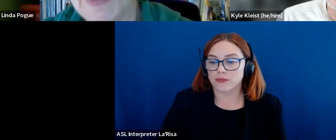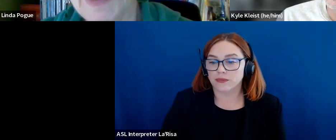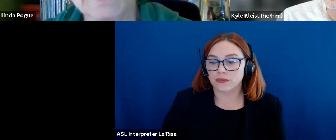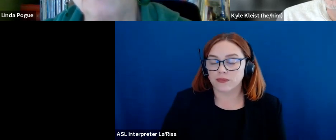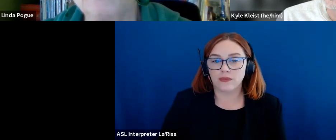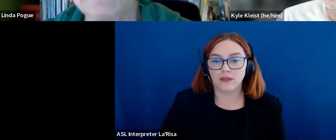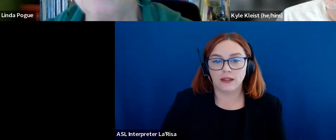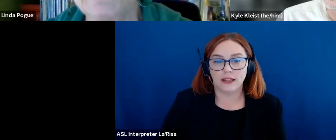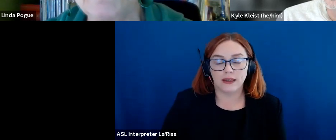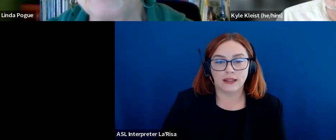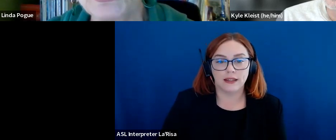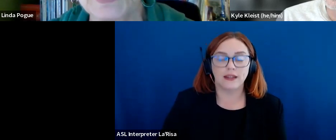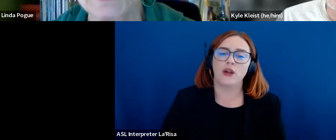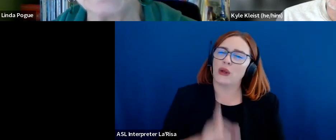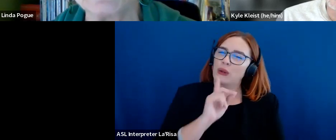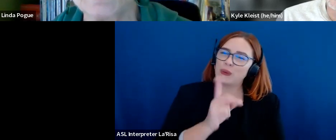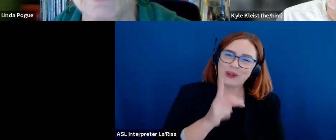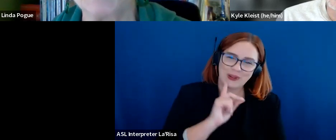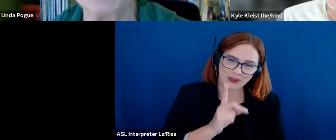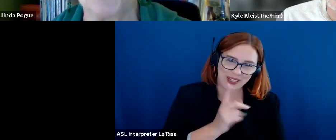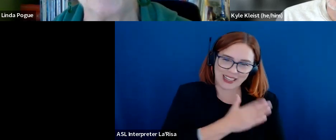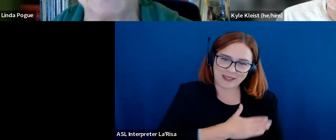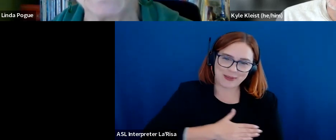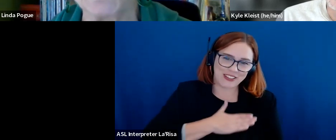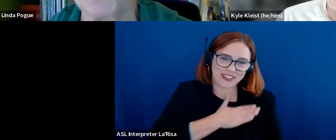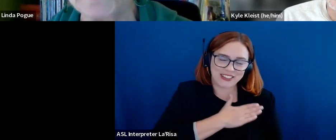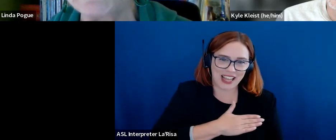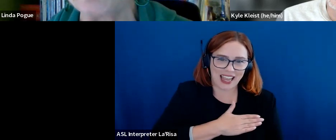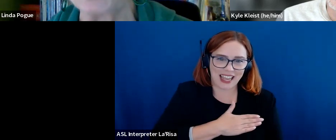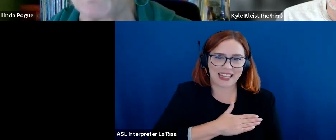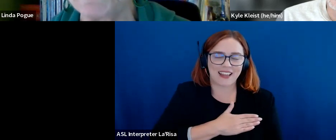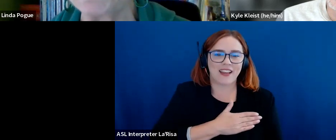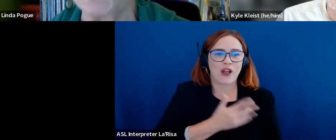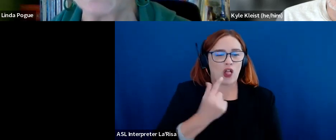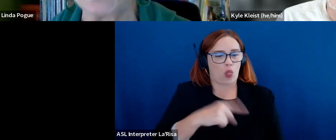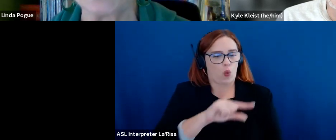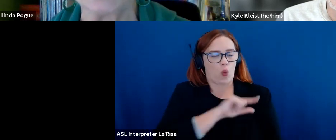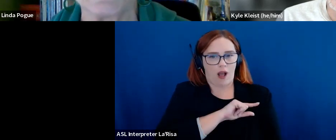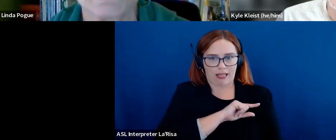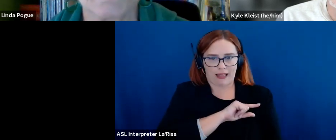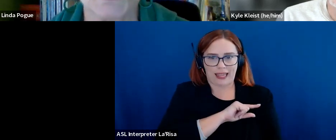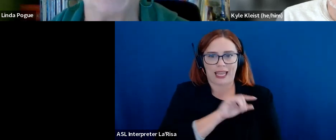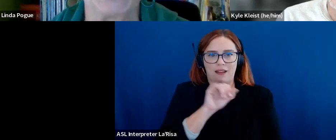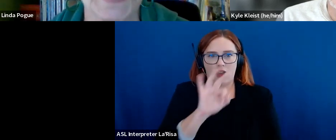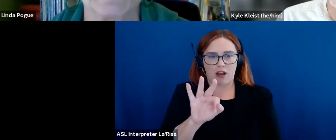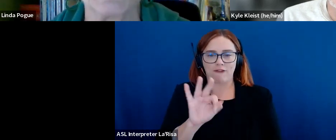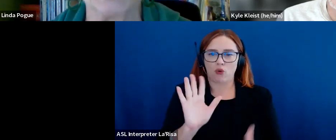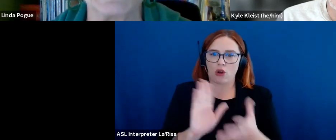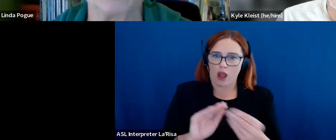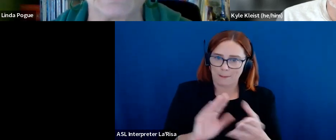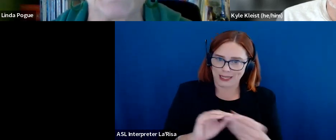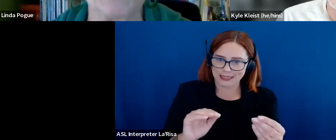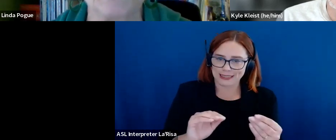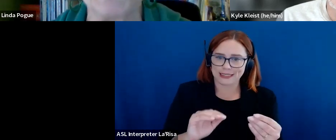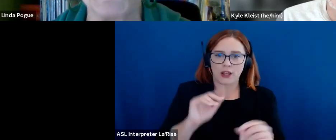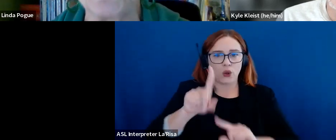I have to say, I really, really appreciated the thoughtfulness and the quality of the comments and questions that you've shared. I think